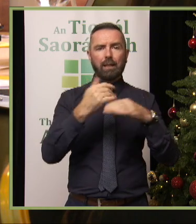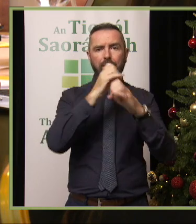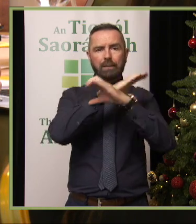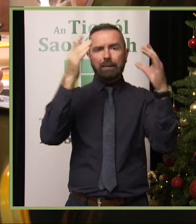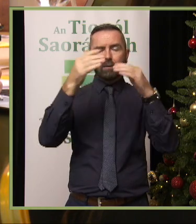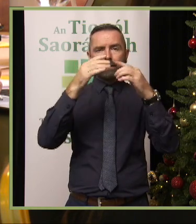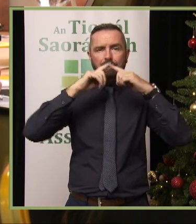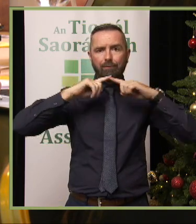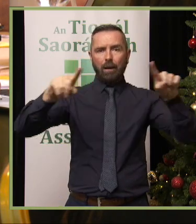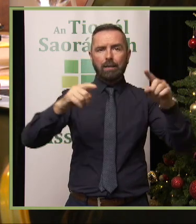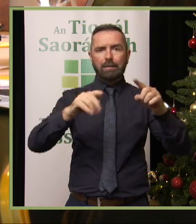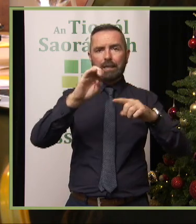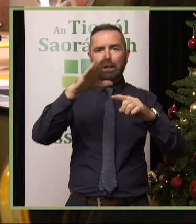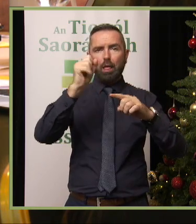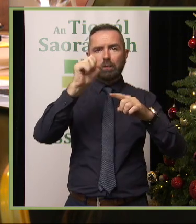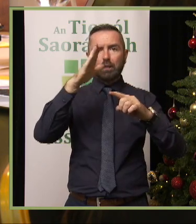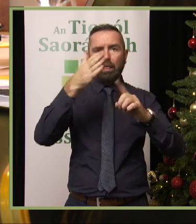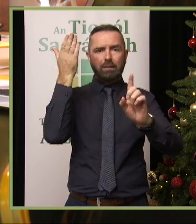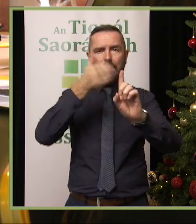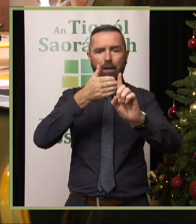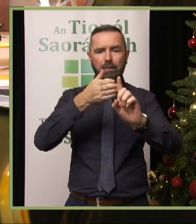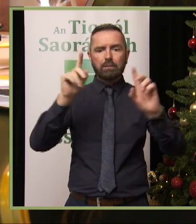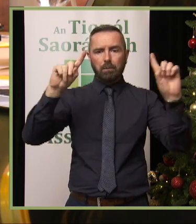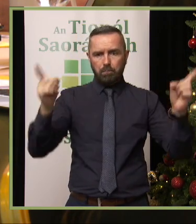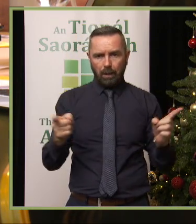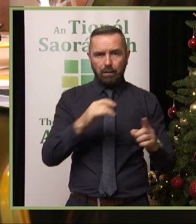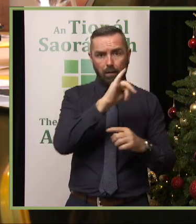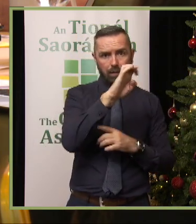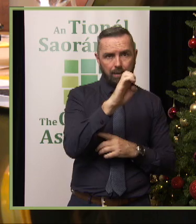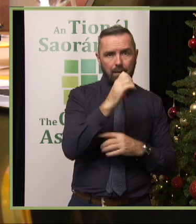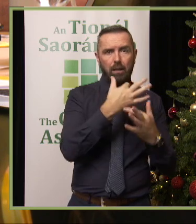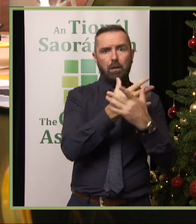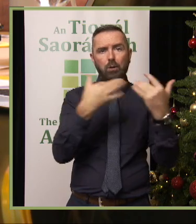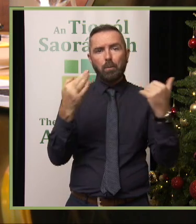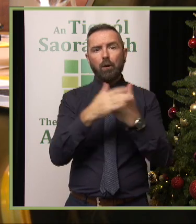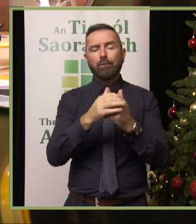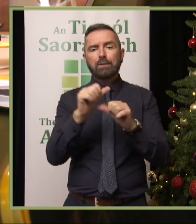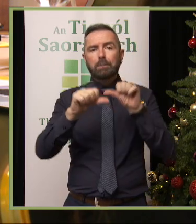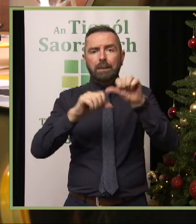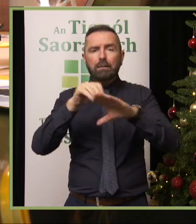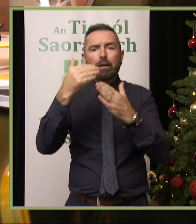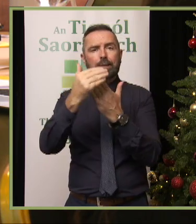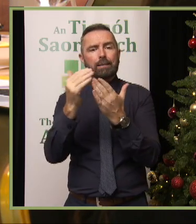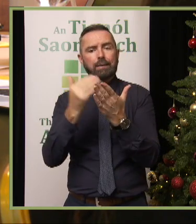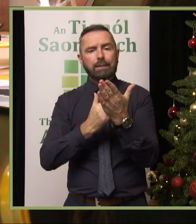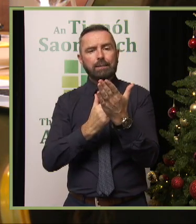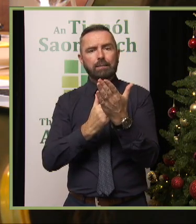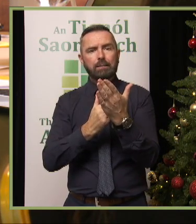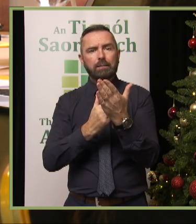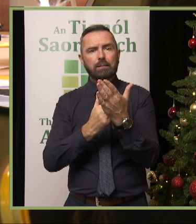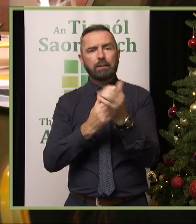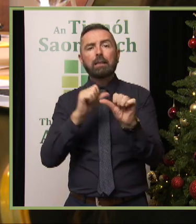defined ecological targets, in brackets, i.e. the number of species on the list, the